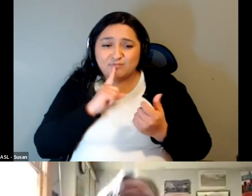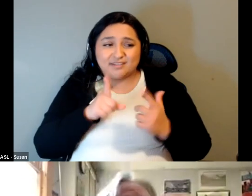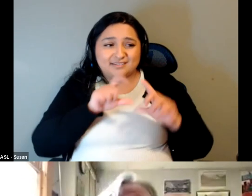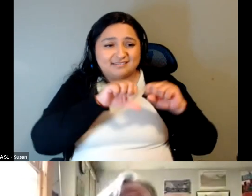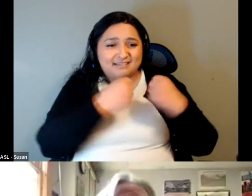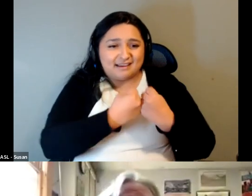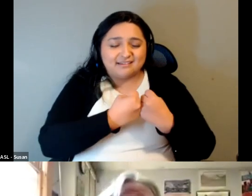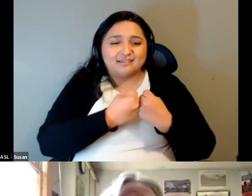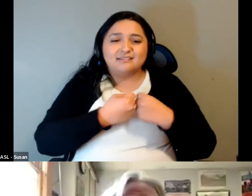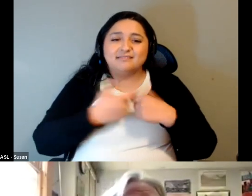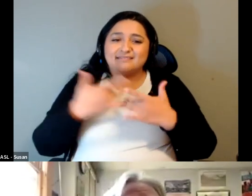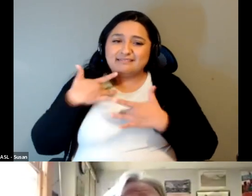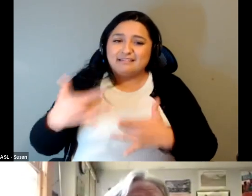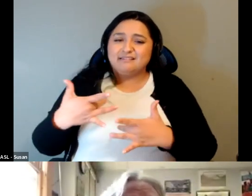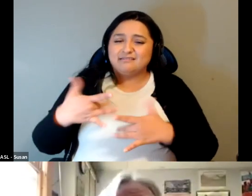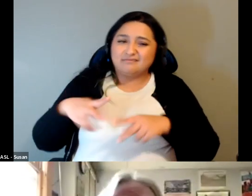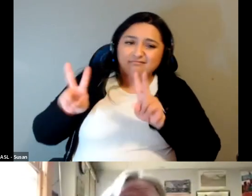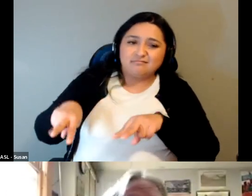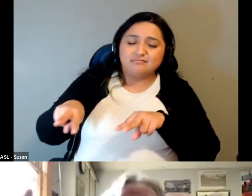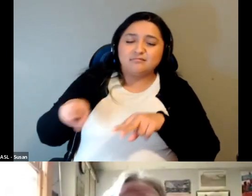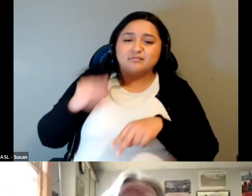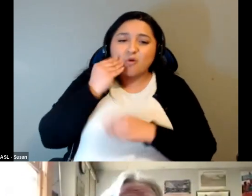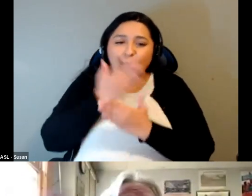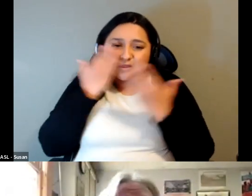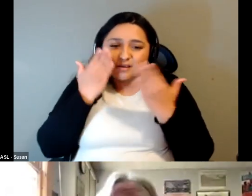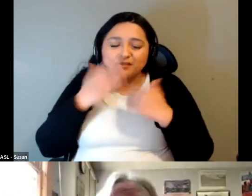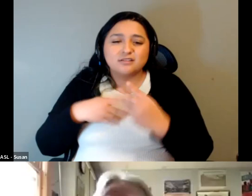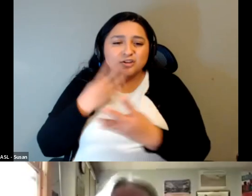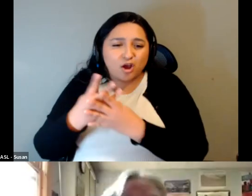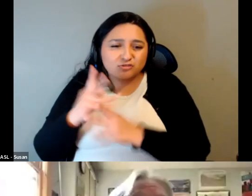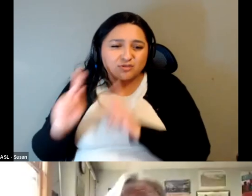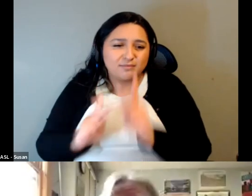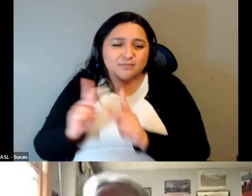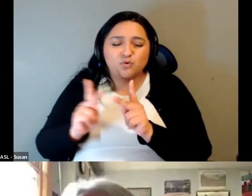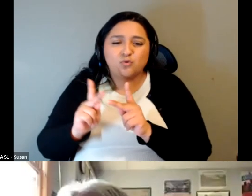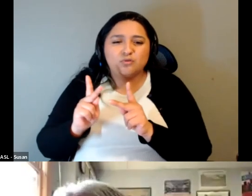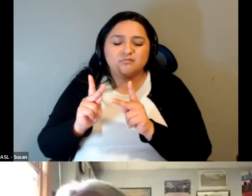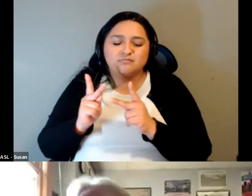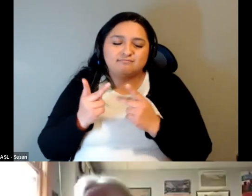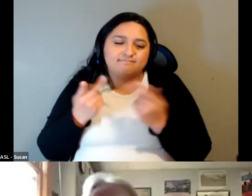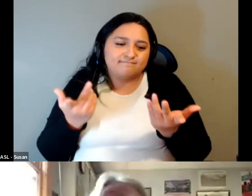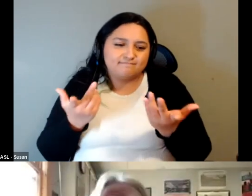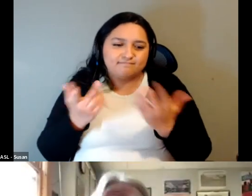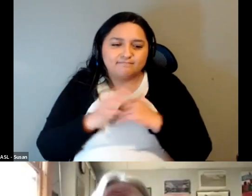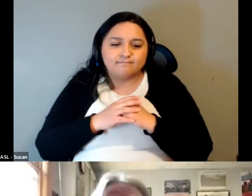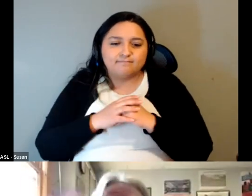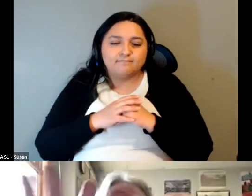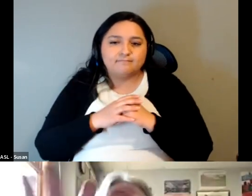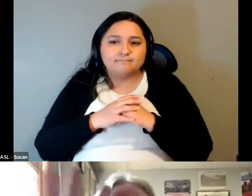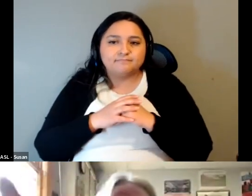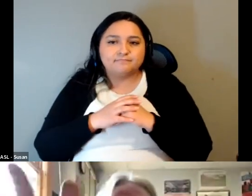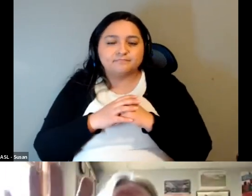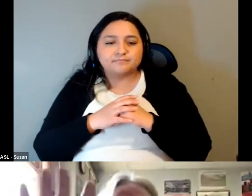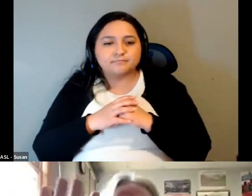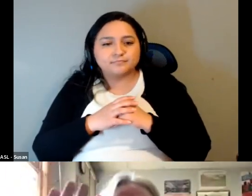with incarcerated and poor people and unhoused people, which is all of that. So, you know, I think